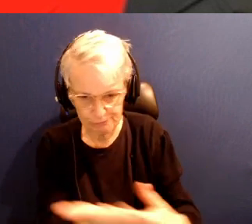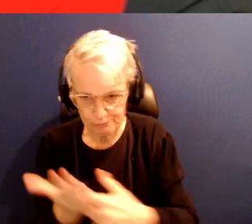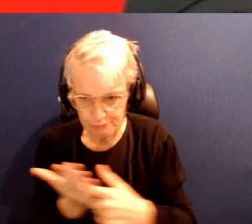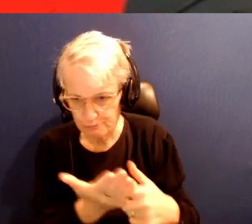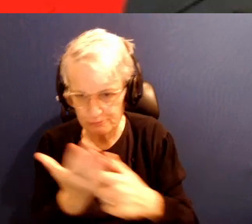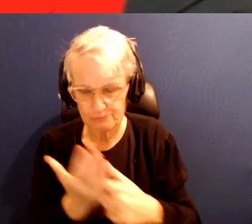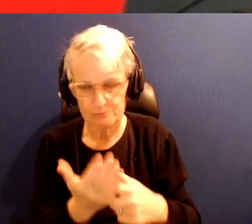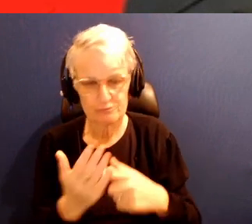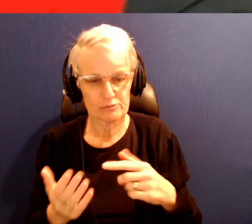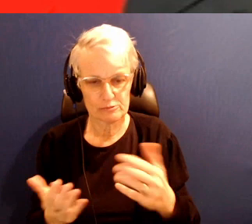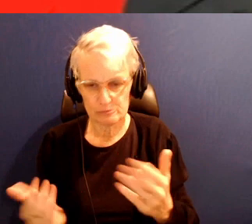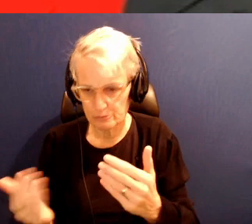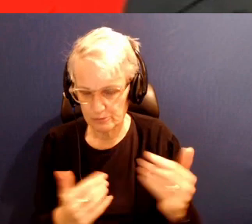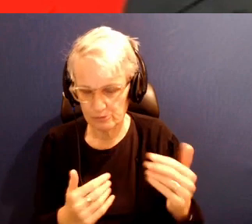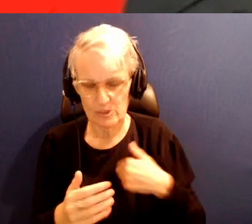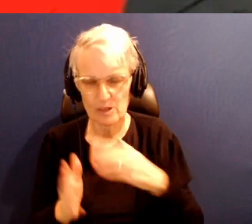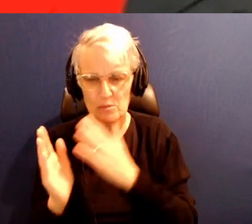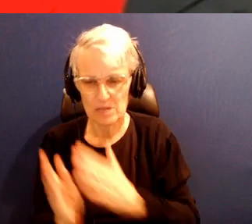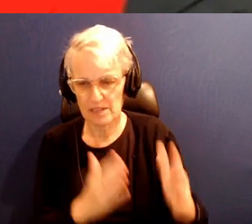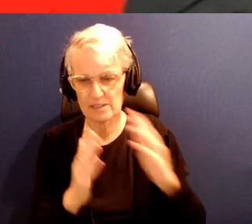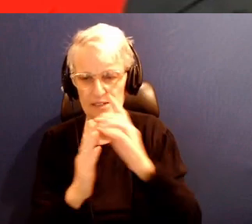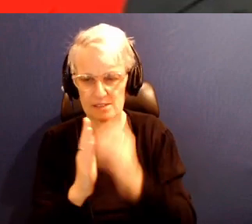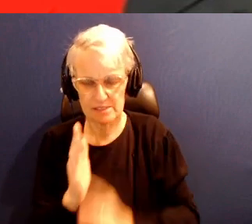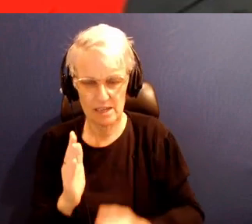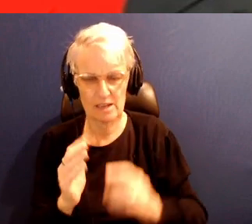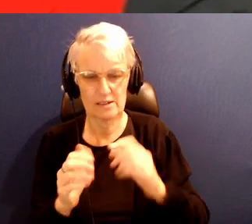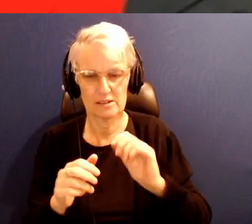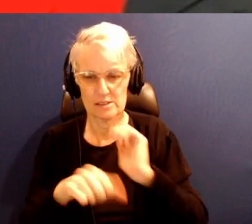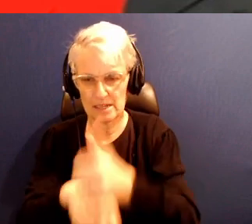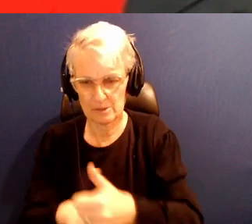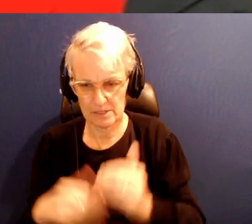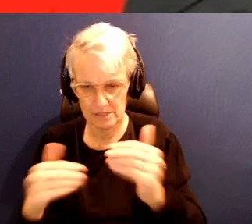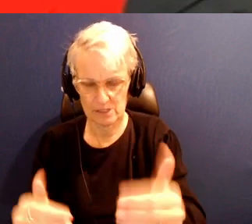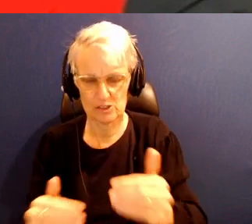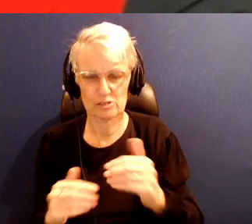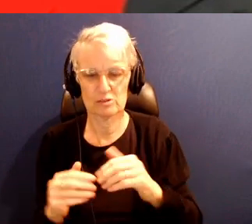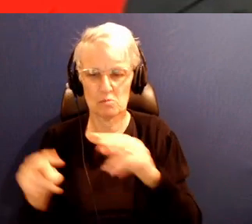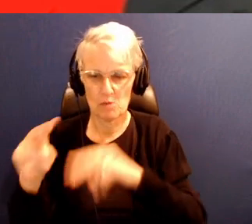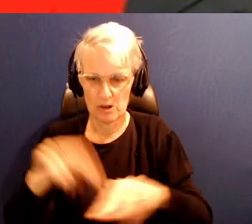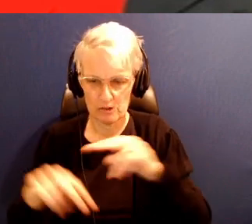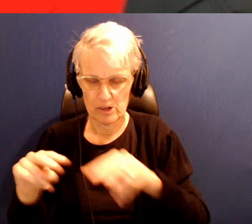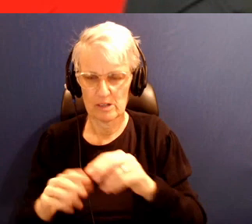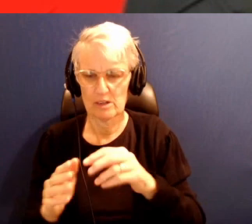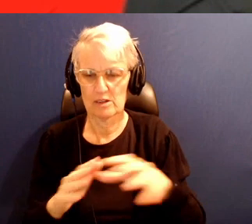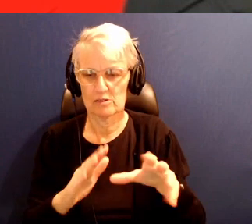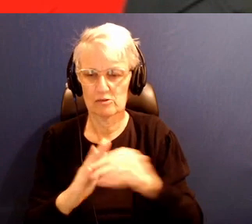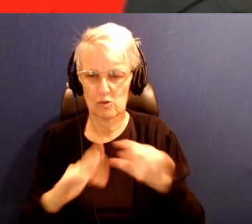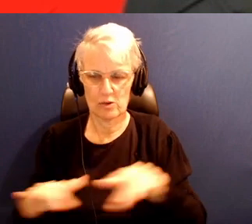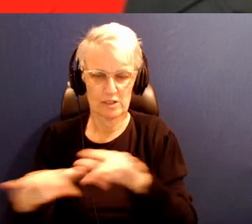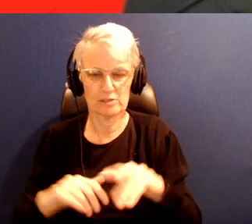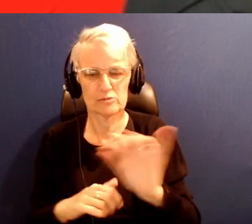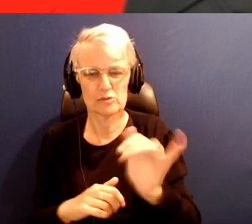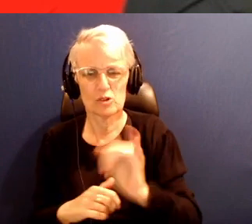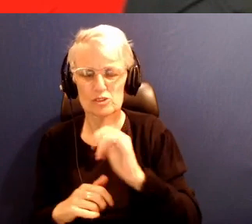lifecycle, from planning and design to implementation, monitoring, and reporting. Also,